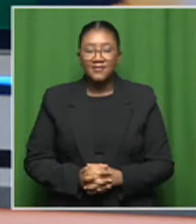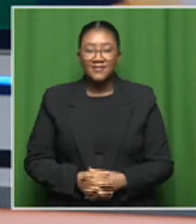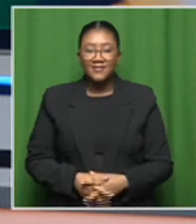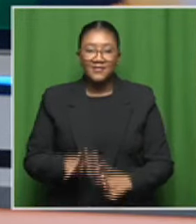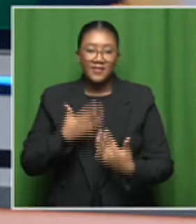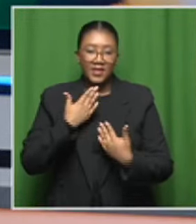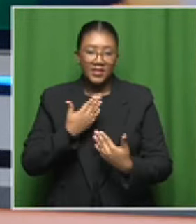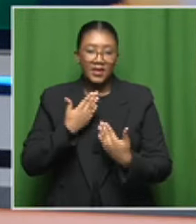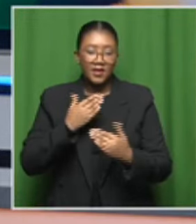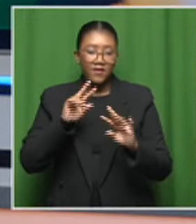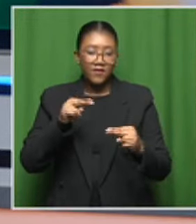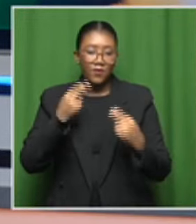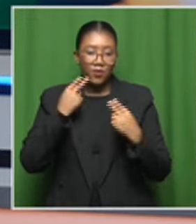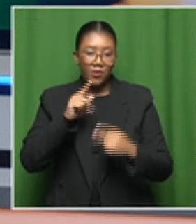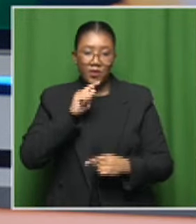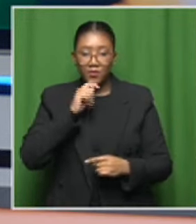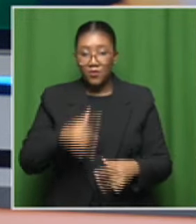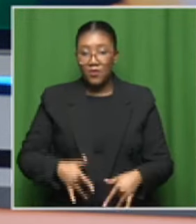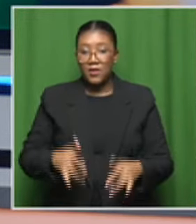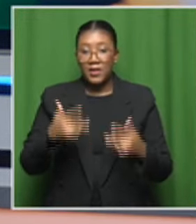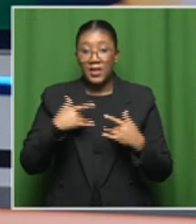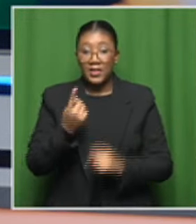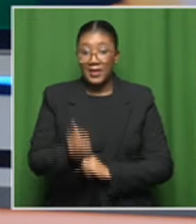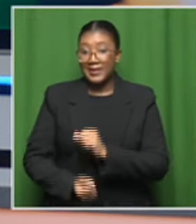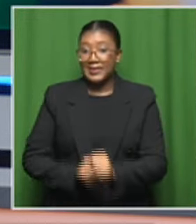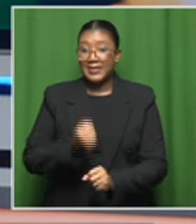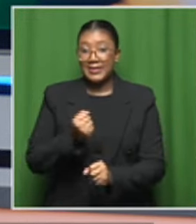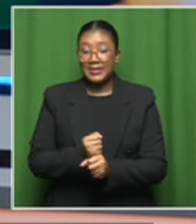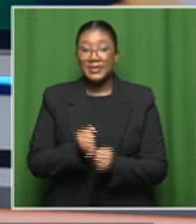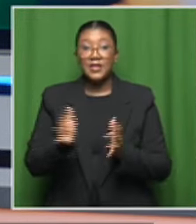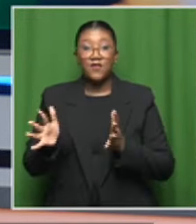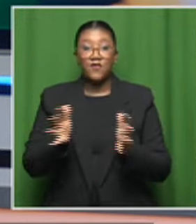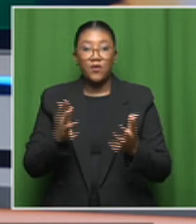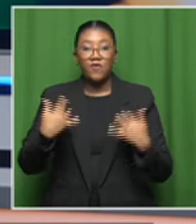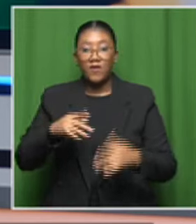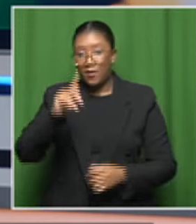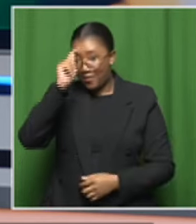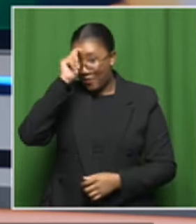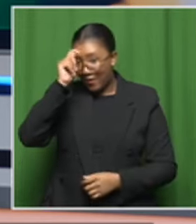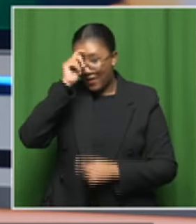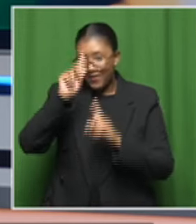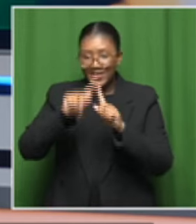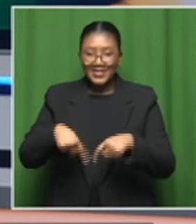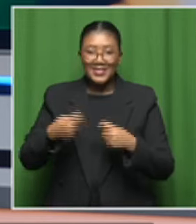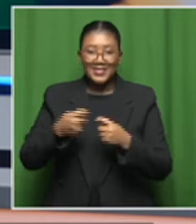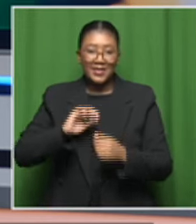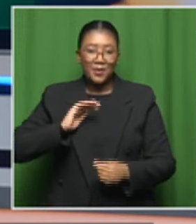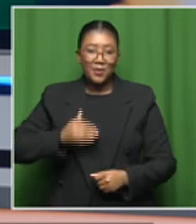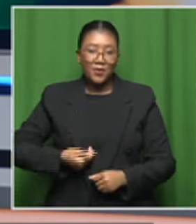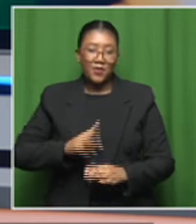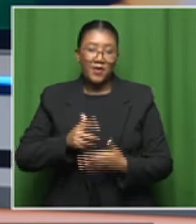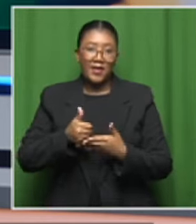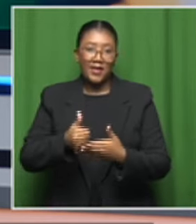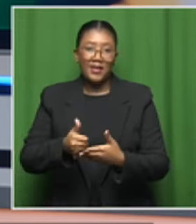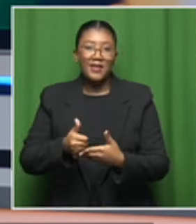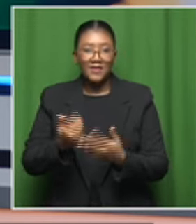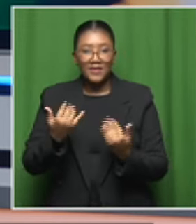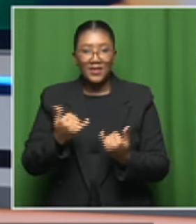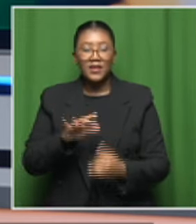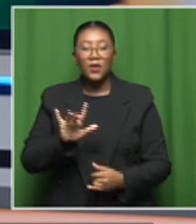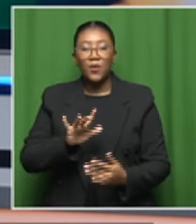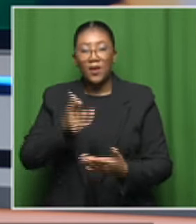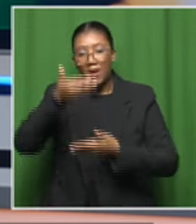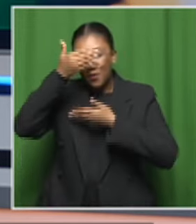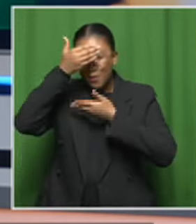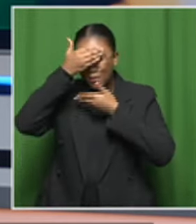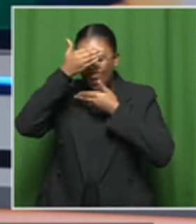Thanks again for joining us. This year is a big one for women's football as Banyana Banyana finally look to defend their continental crown in Morocco in